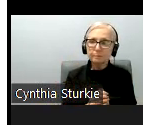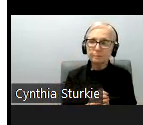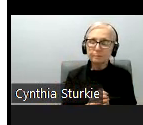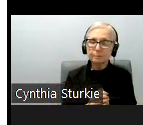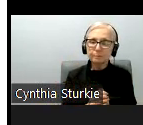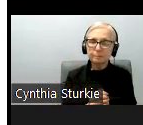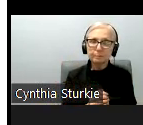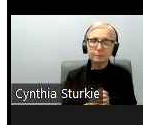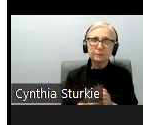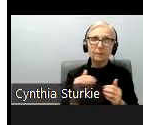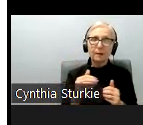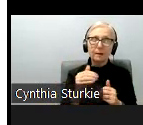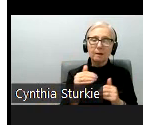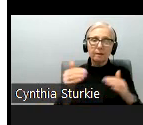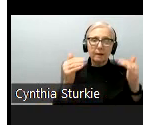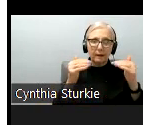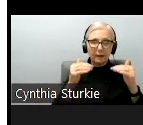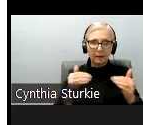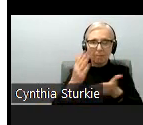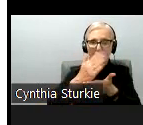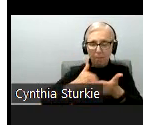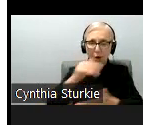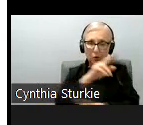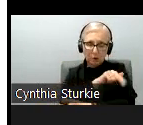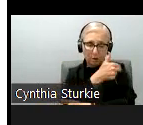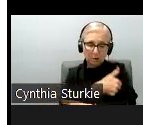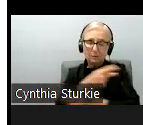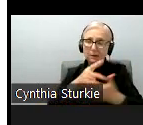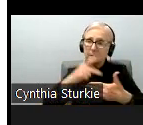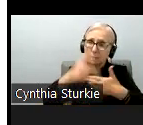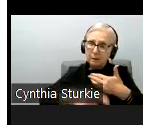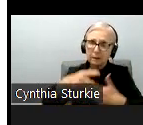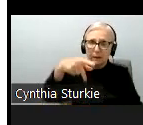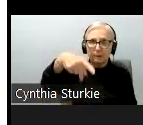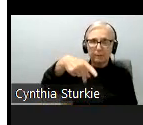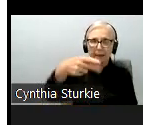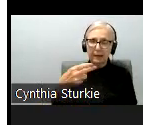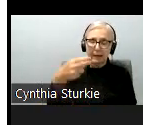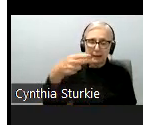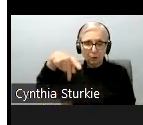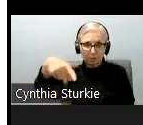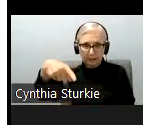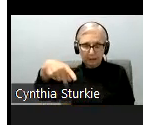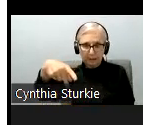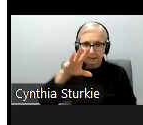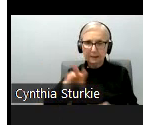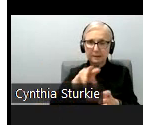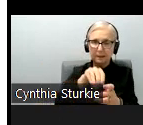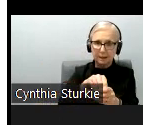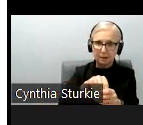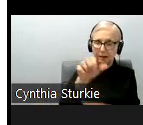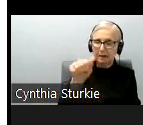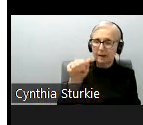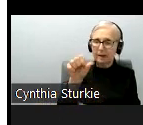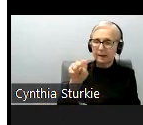The next sub-endorsement is Partial Hospitalization Program, or PHP, and this includes that ASAM